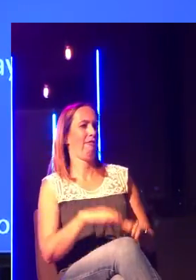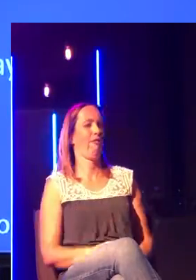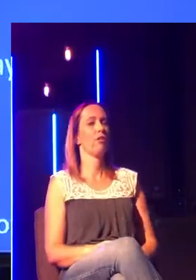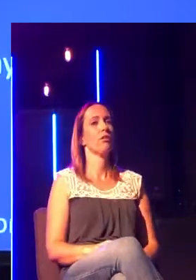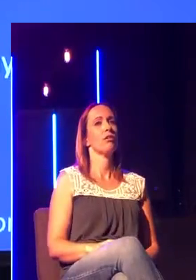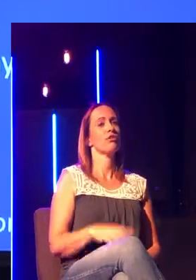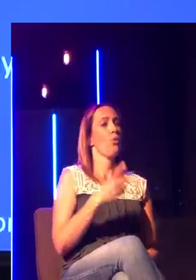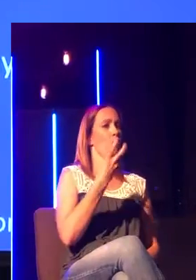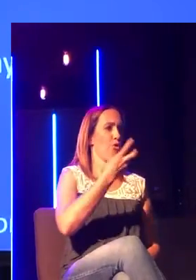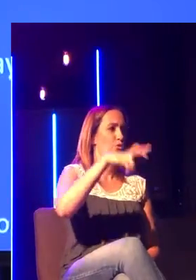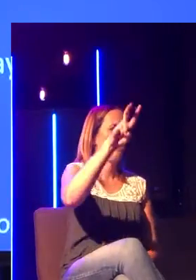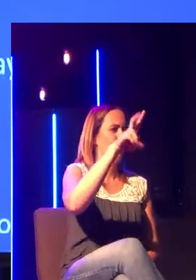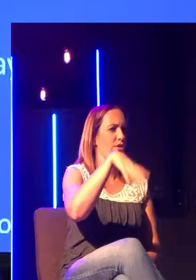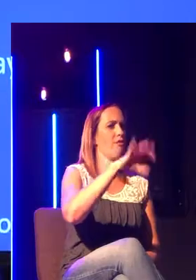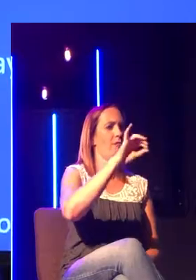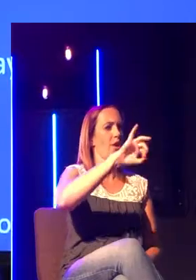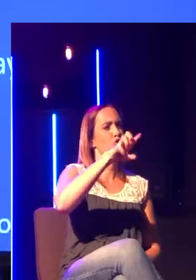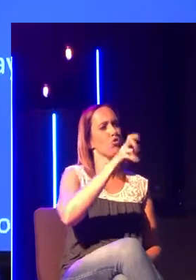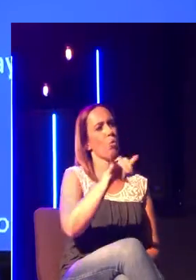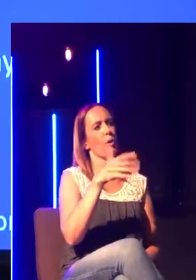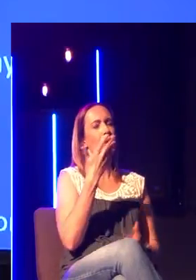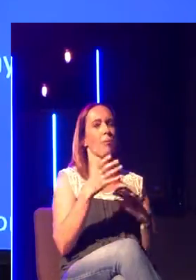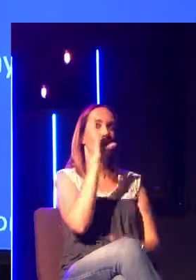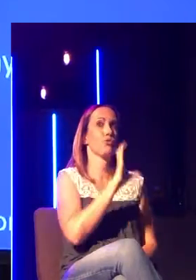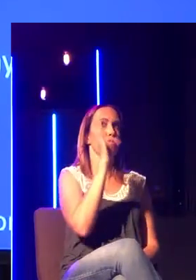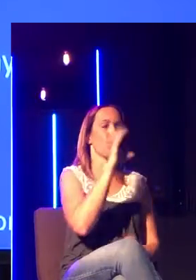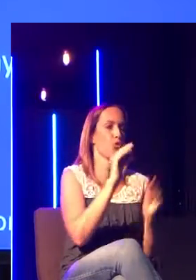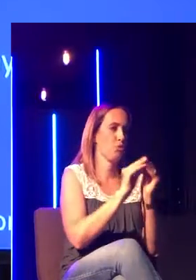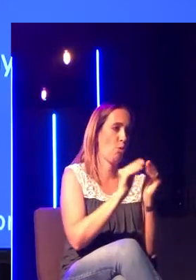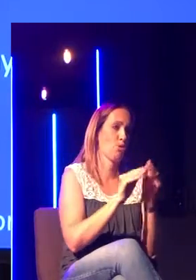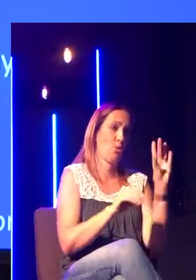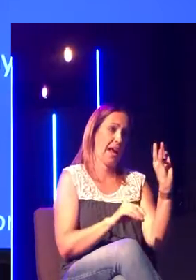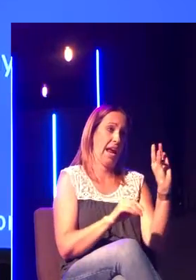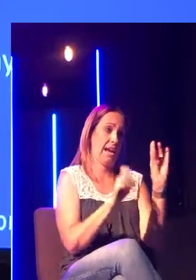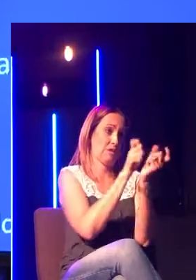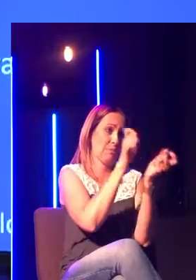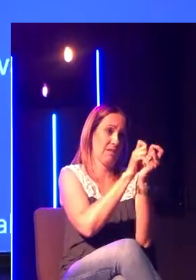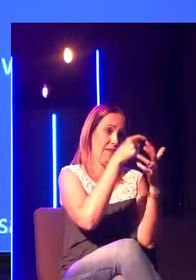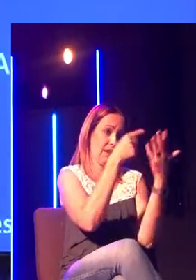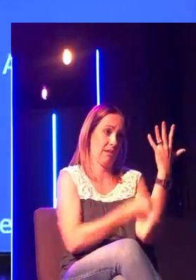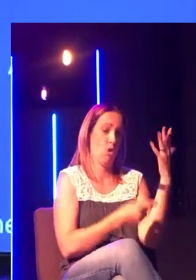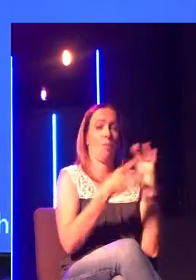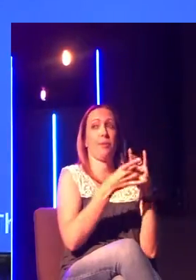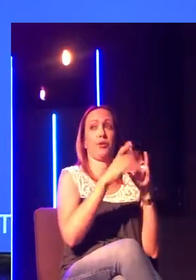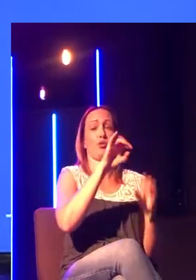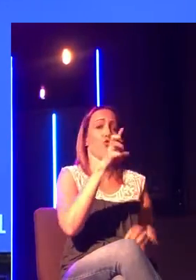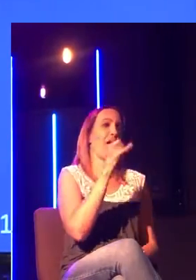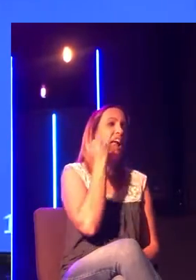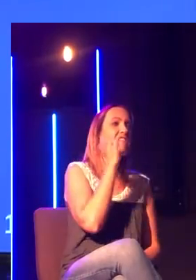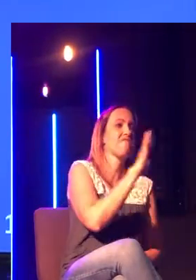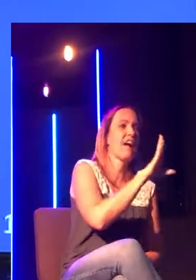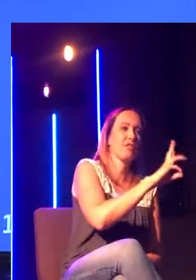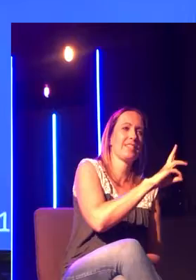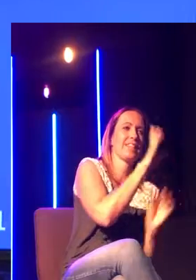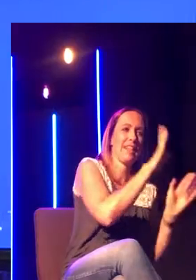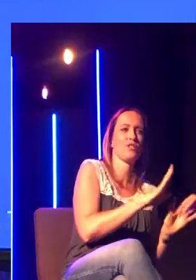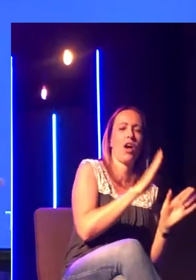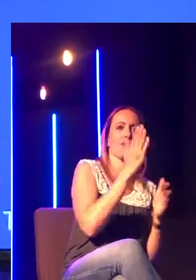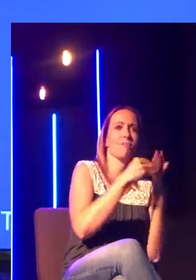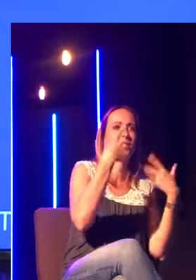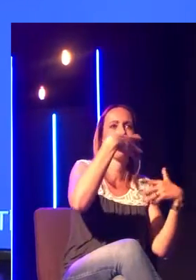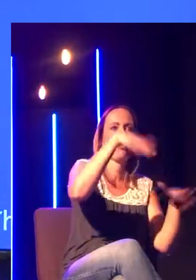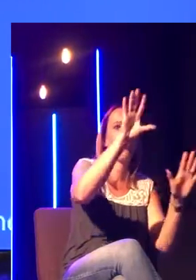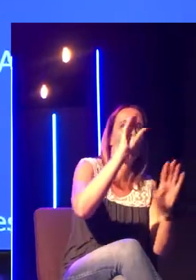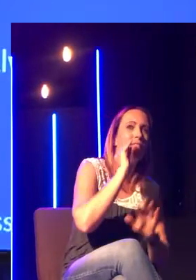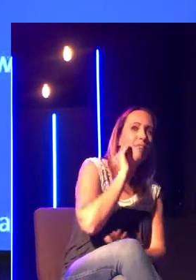sometimes you might just have to look a little bit harder. So let me give you 8 steps here real quickly. If we get through 5 or 6, that'll be good, and some of you will go home